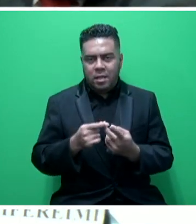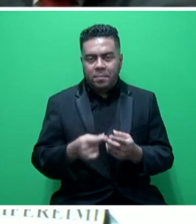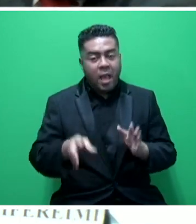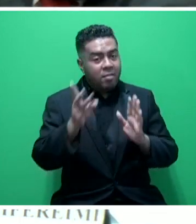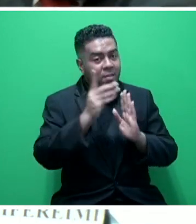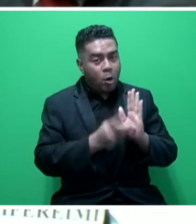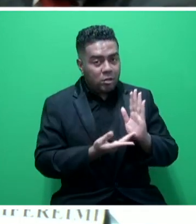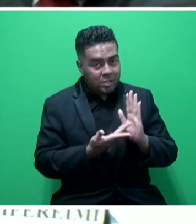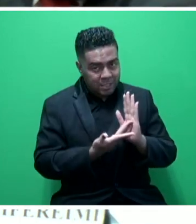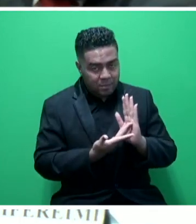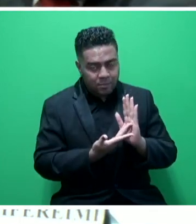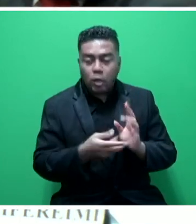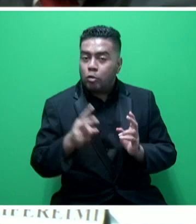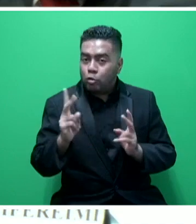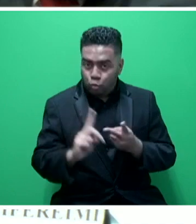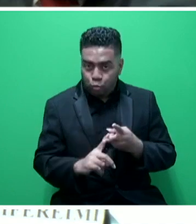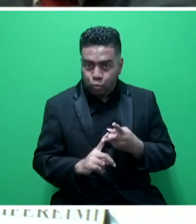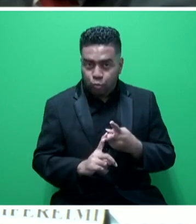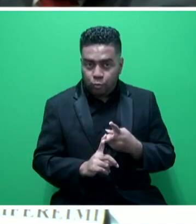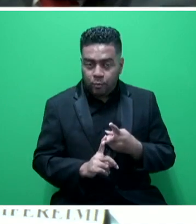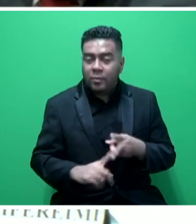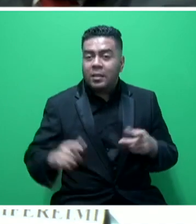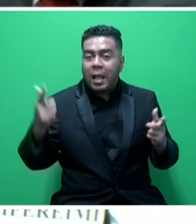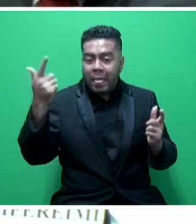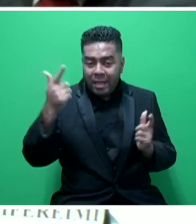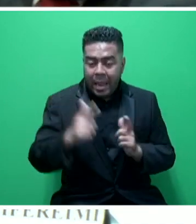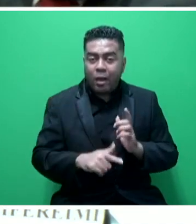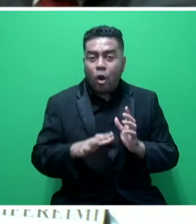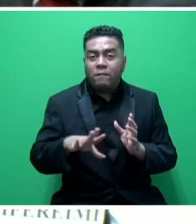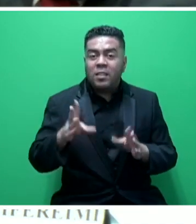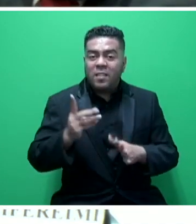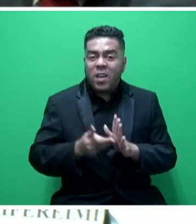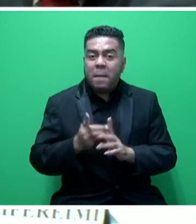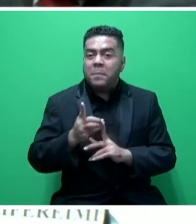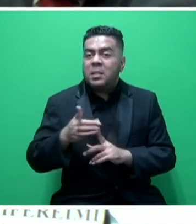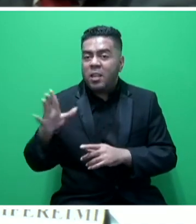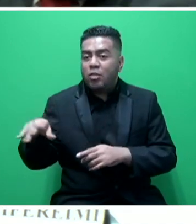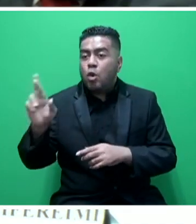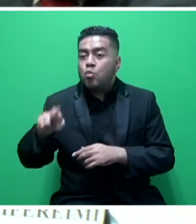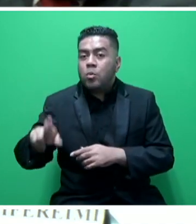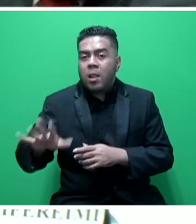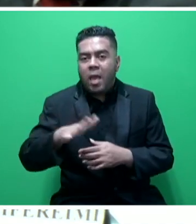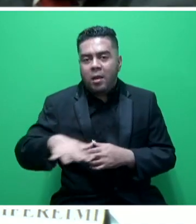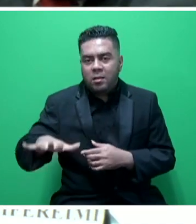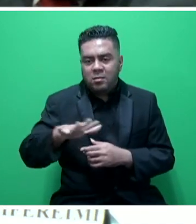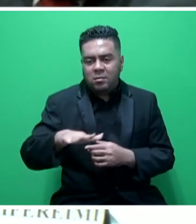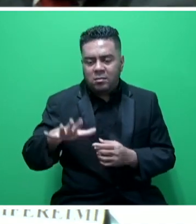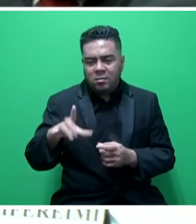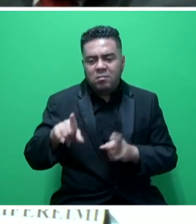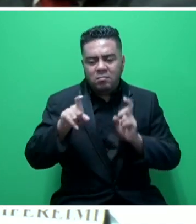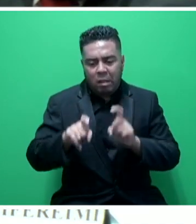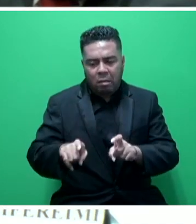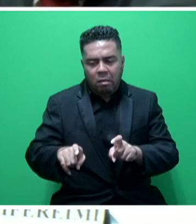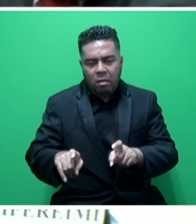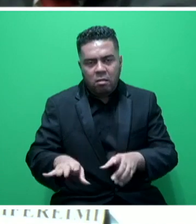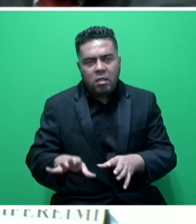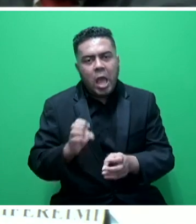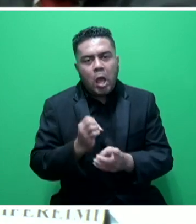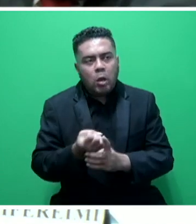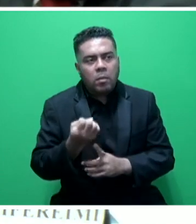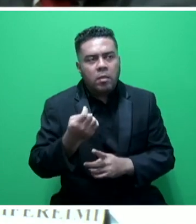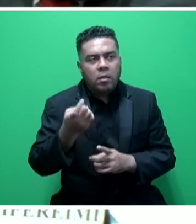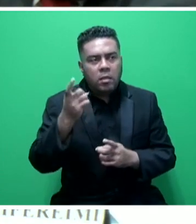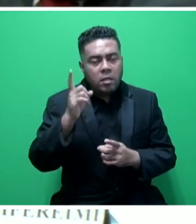democracy. Two, lack of development, particularly in rural areas, people live. Economic reasons,